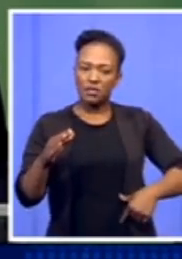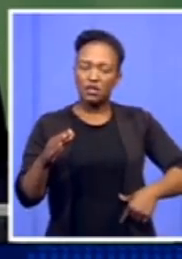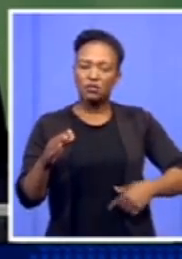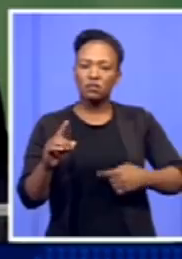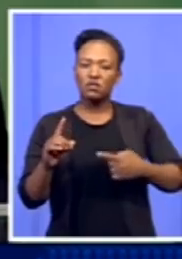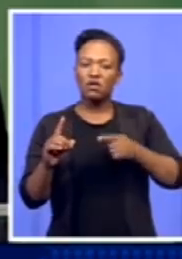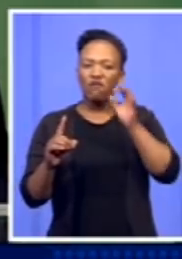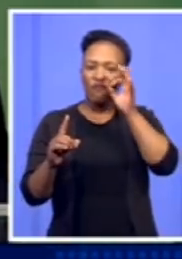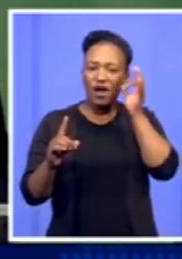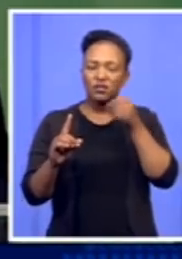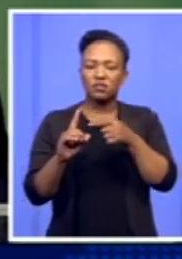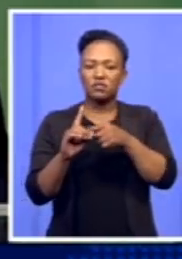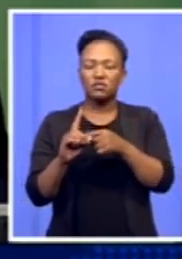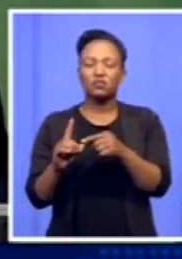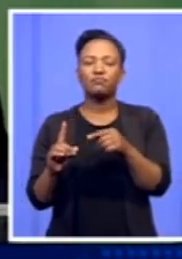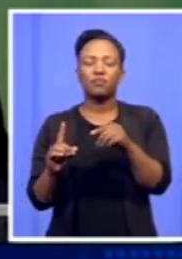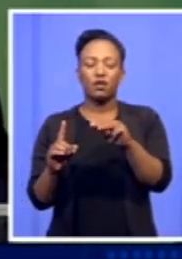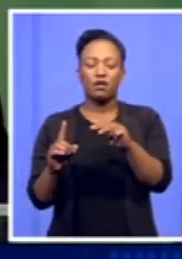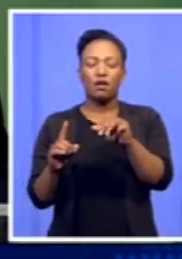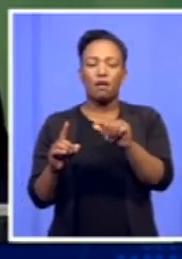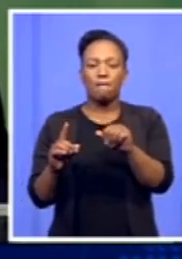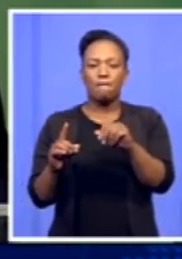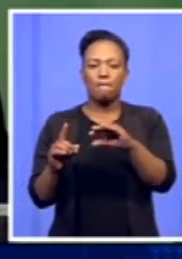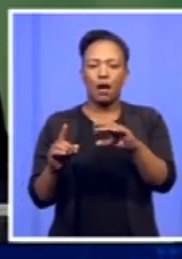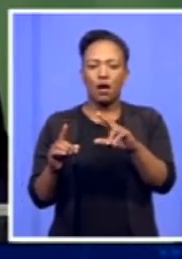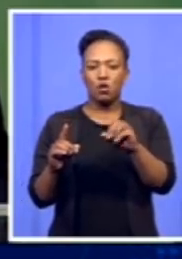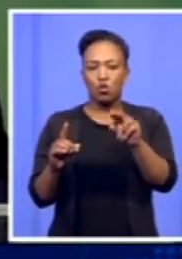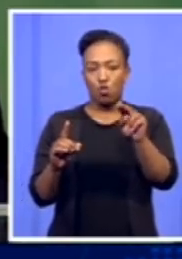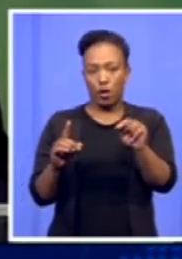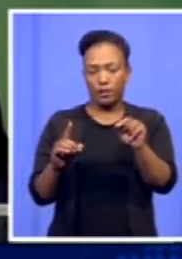And the reason that I'm saying this